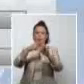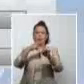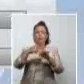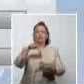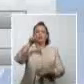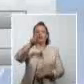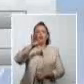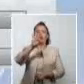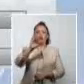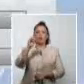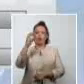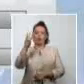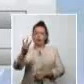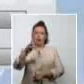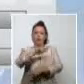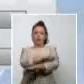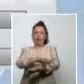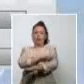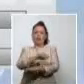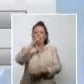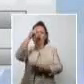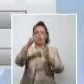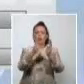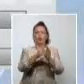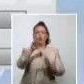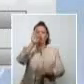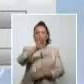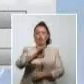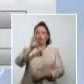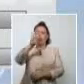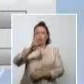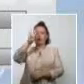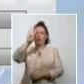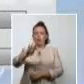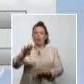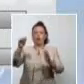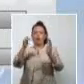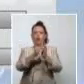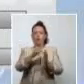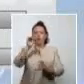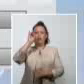As of 12 midnight, a country was added to the